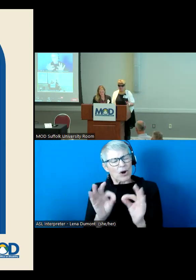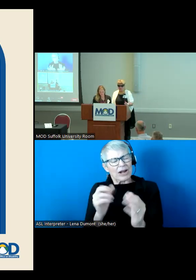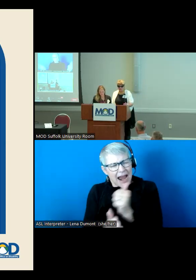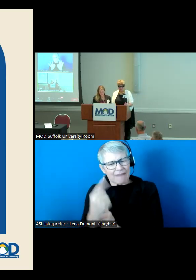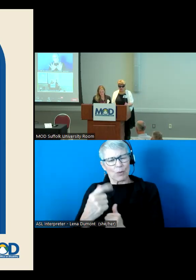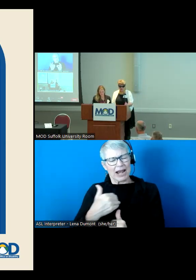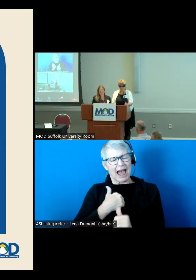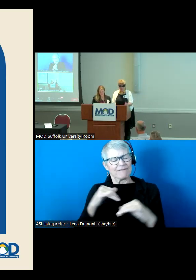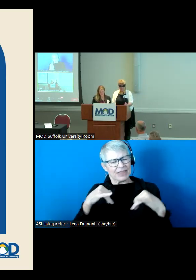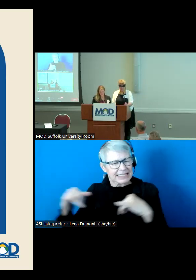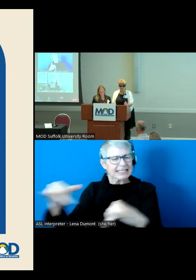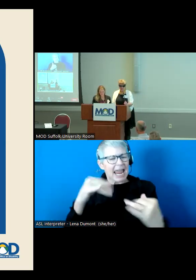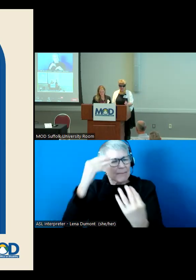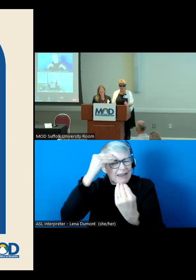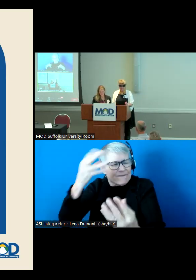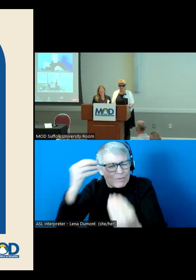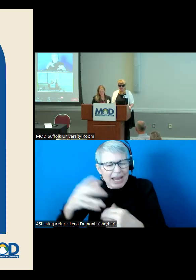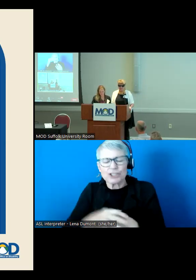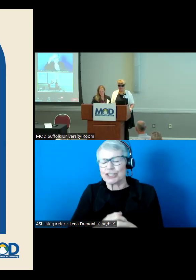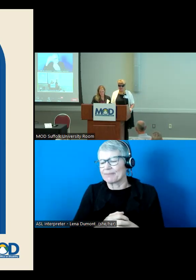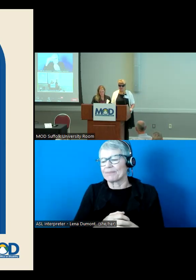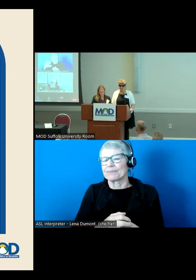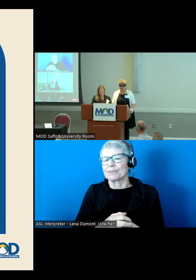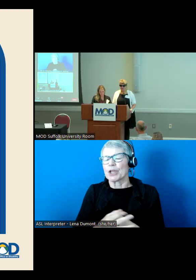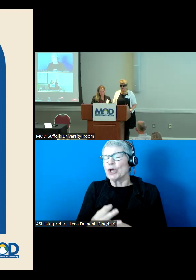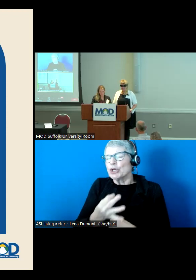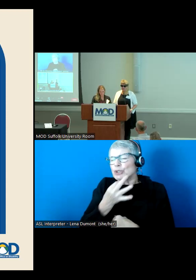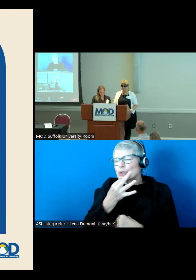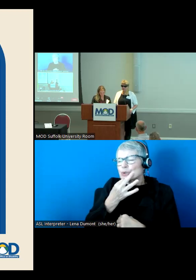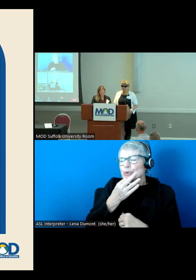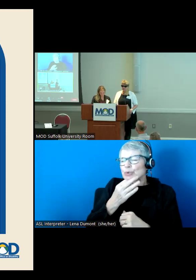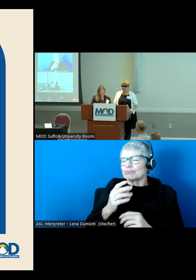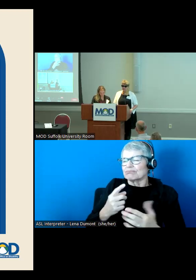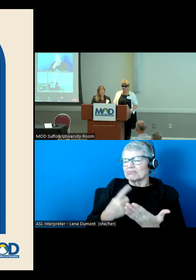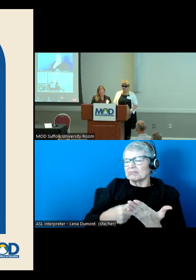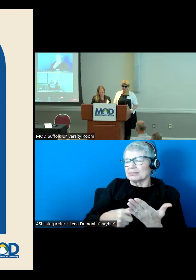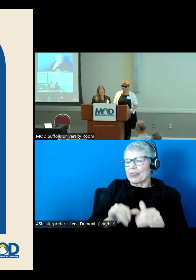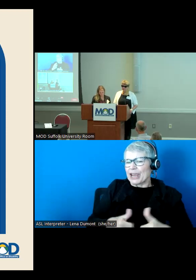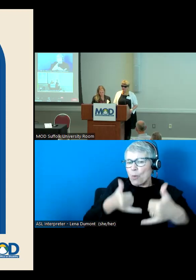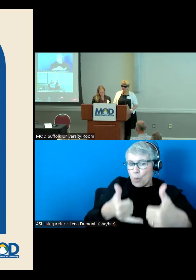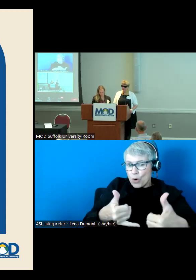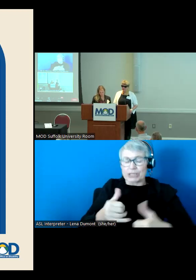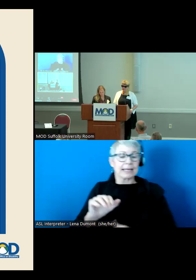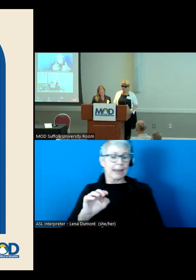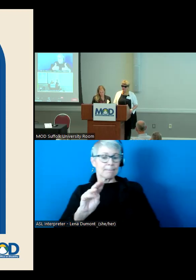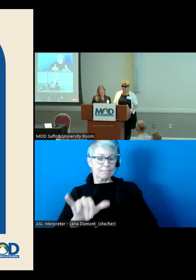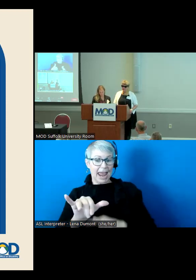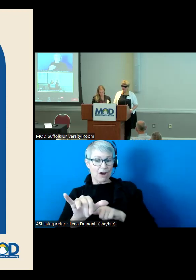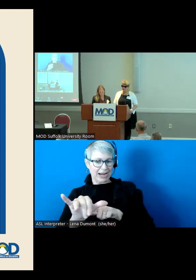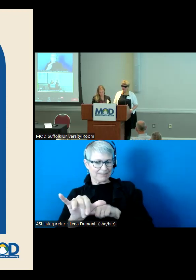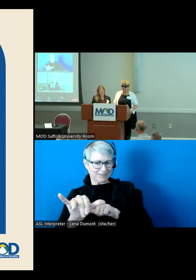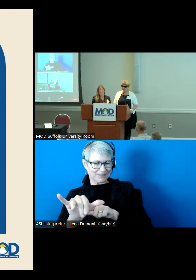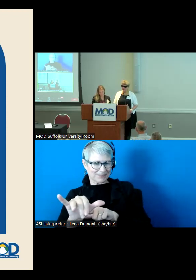that. In a little while, we'll be showing a video, and the video outlines